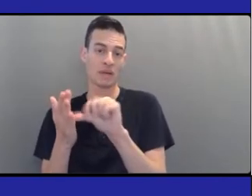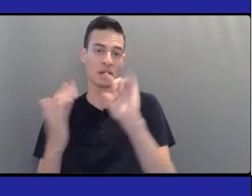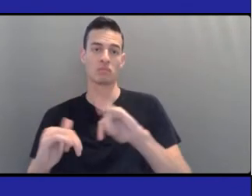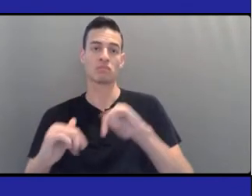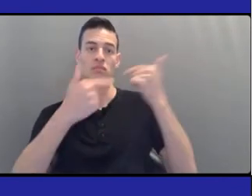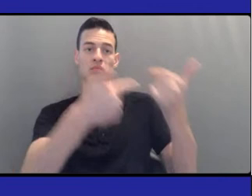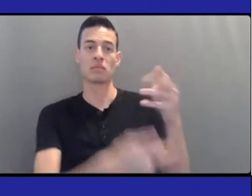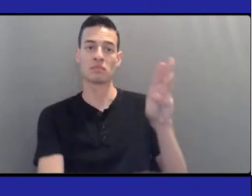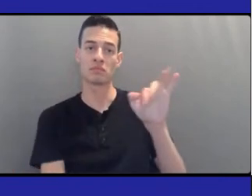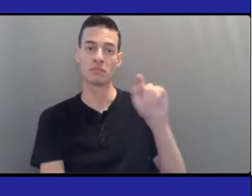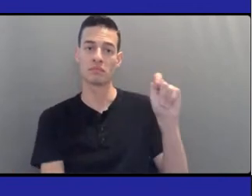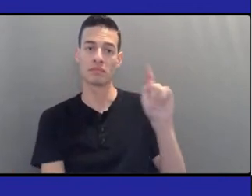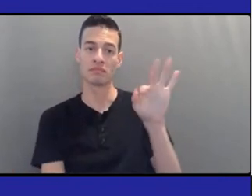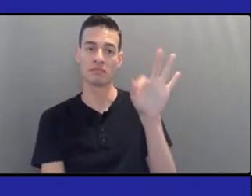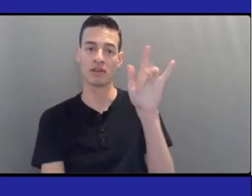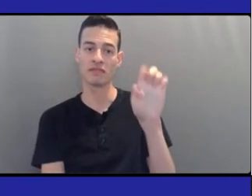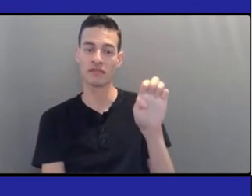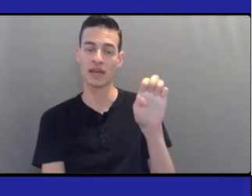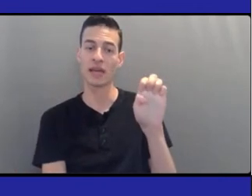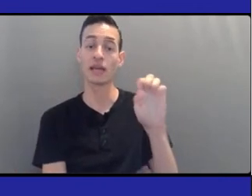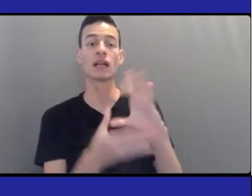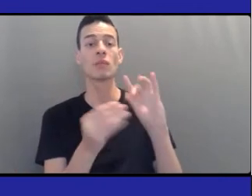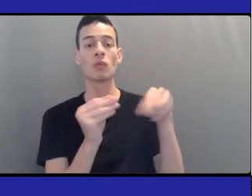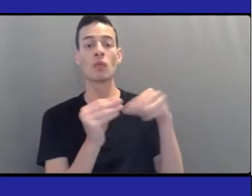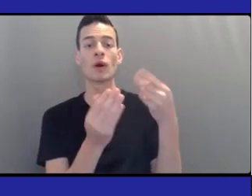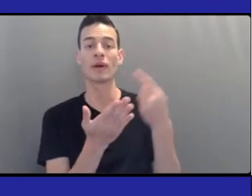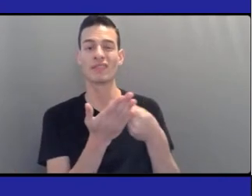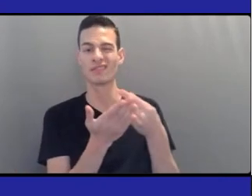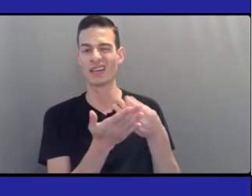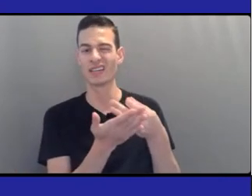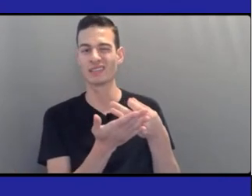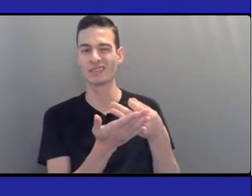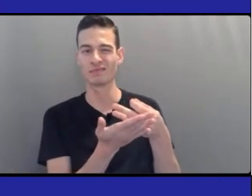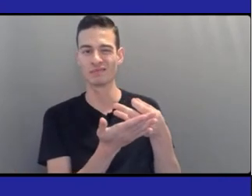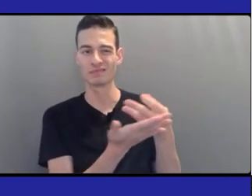to speak to the finances.